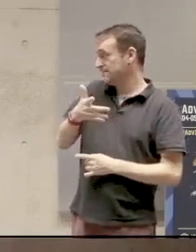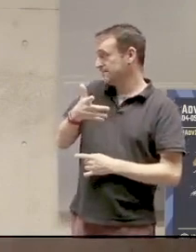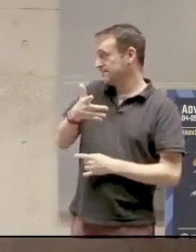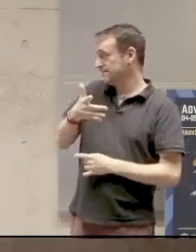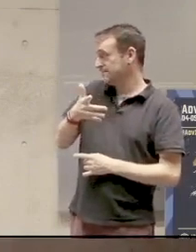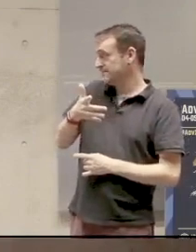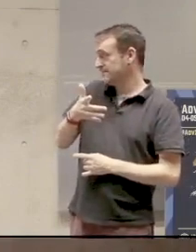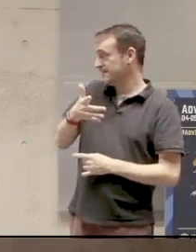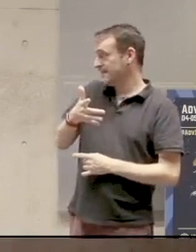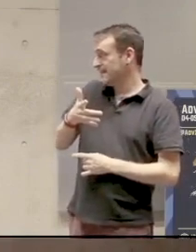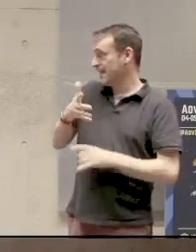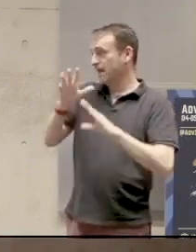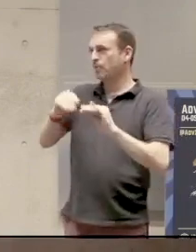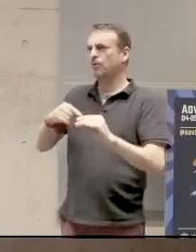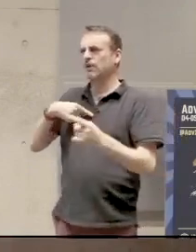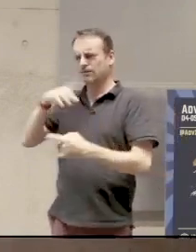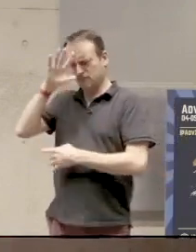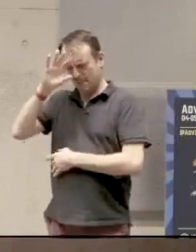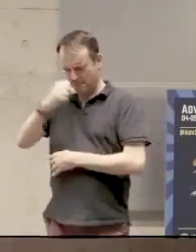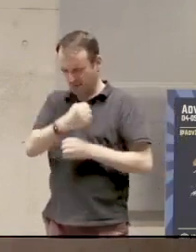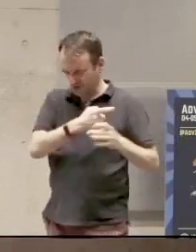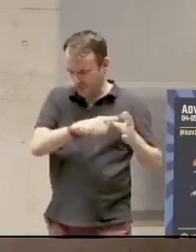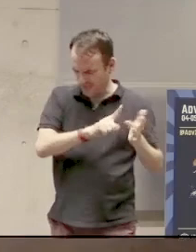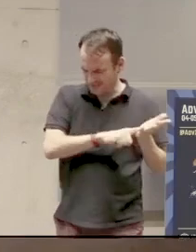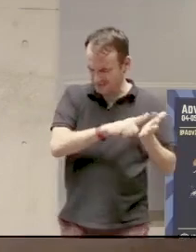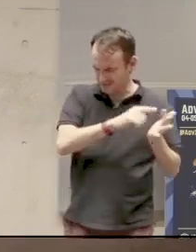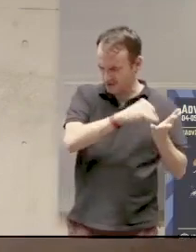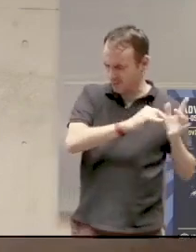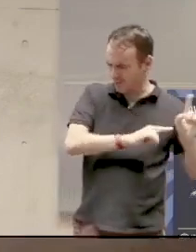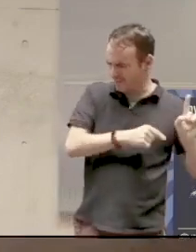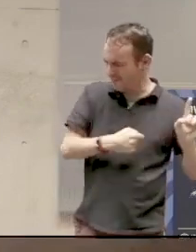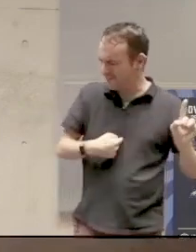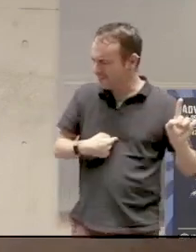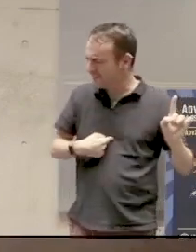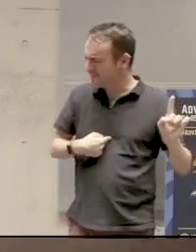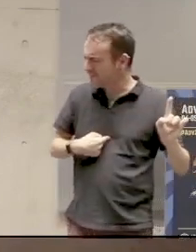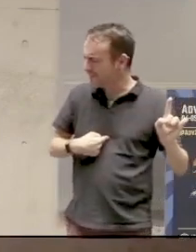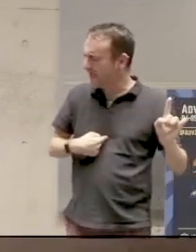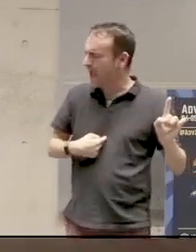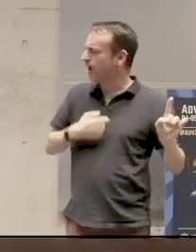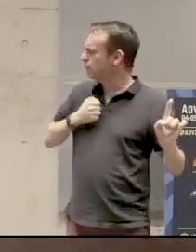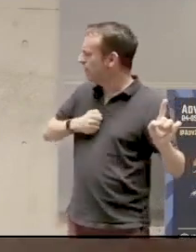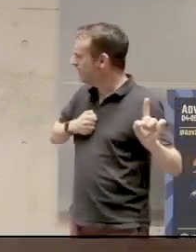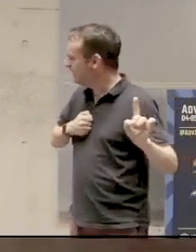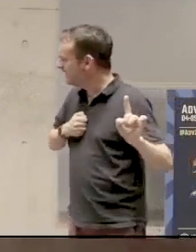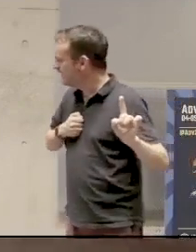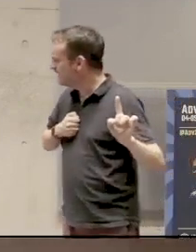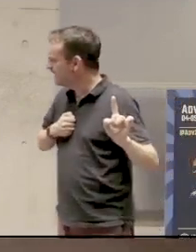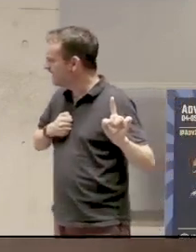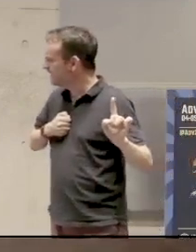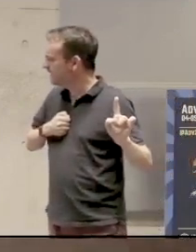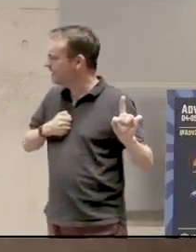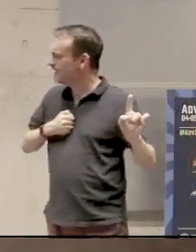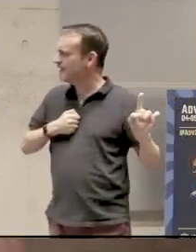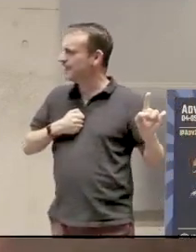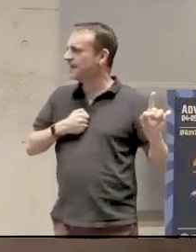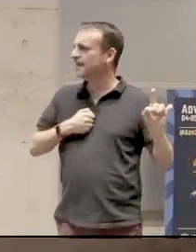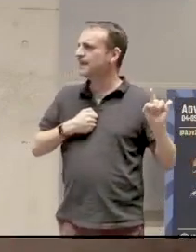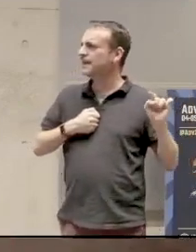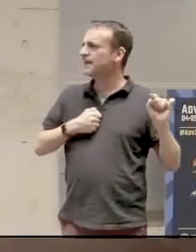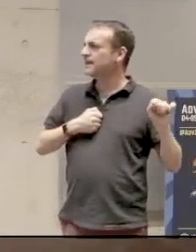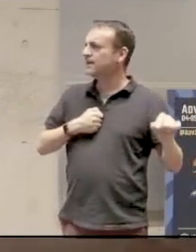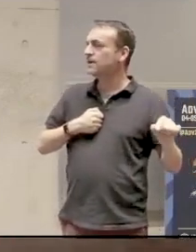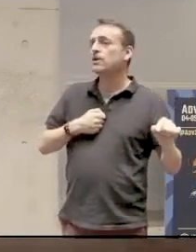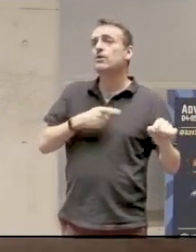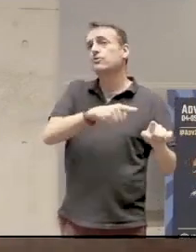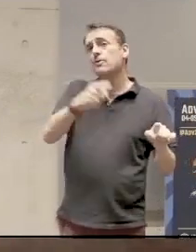Sorry, that pause was when I tried to remember what Giles said. What was your one, Giles? Oh, sorry. Turning them into live service games.